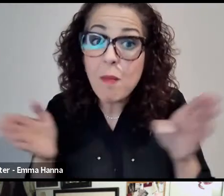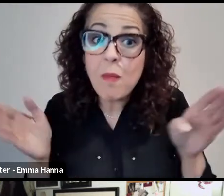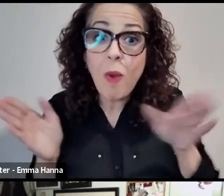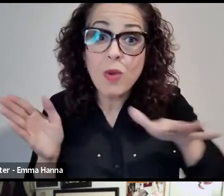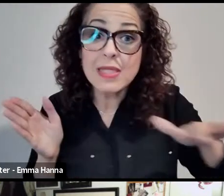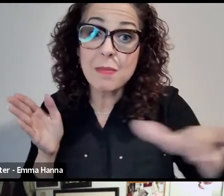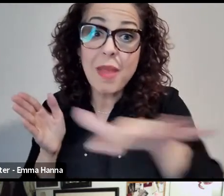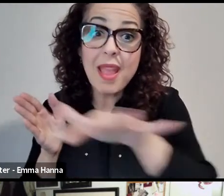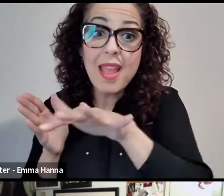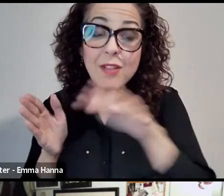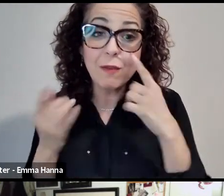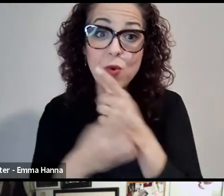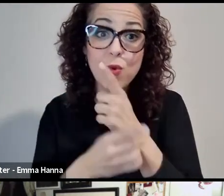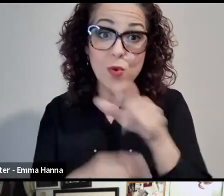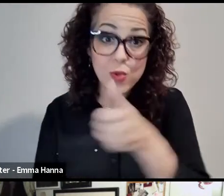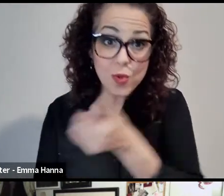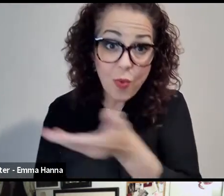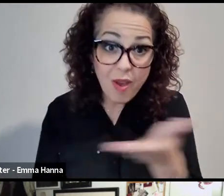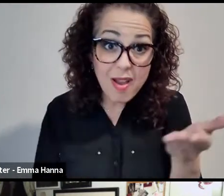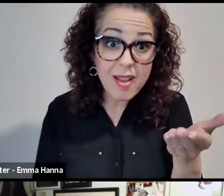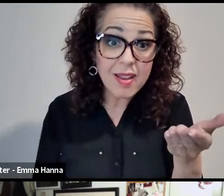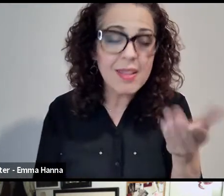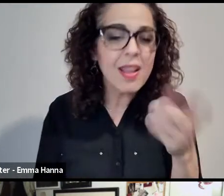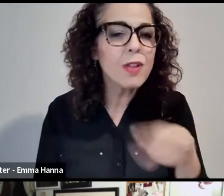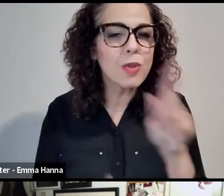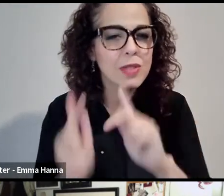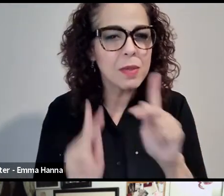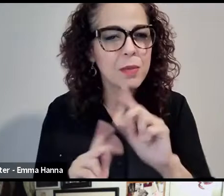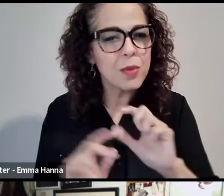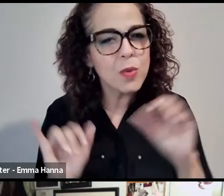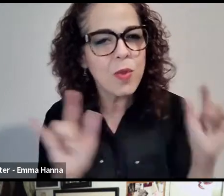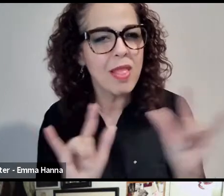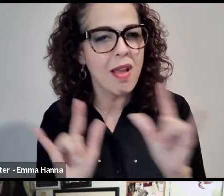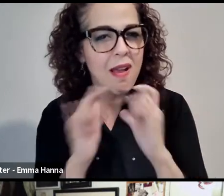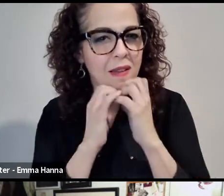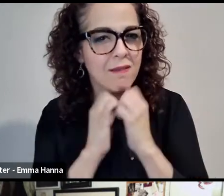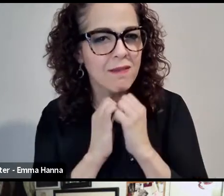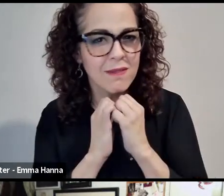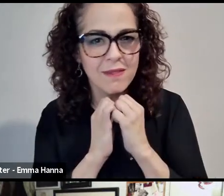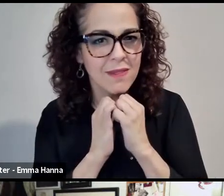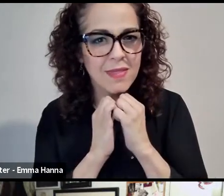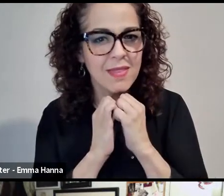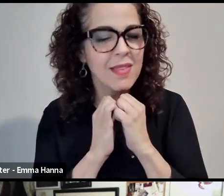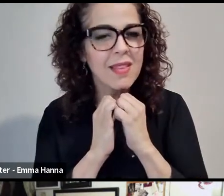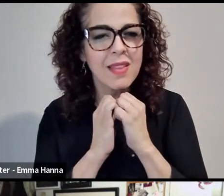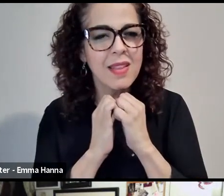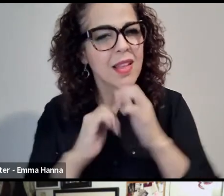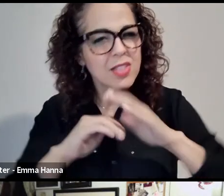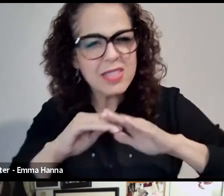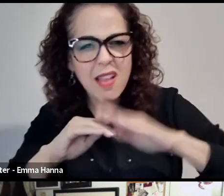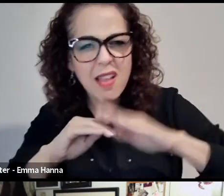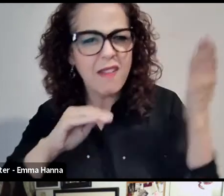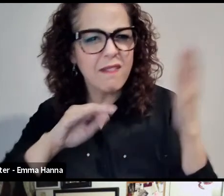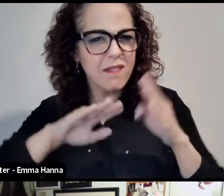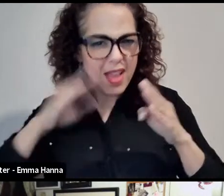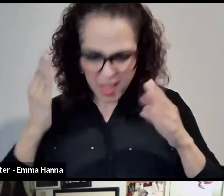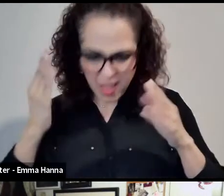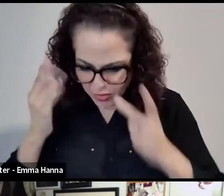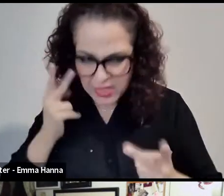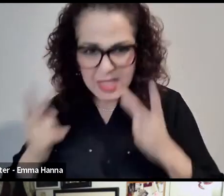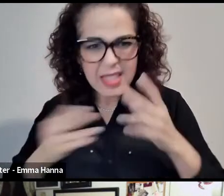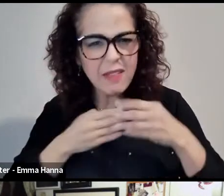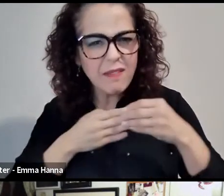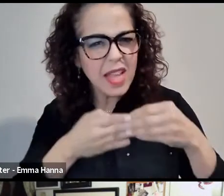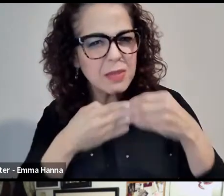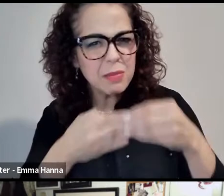for who you are and for those you love, unveiled the depths of human flexibility. We must not be shoved